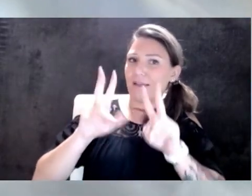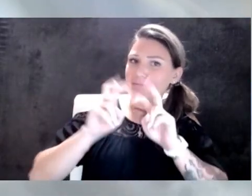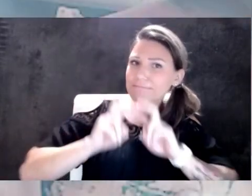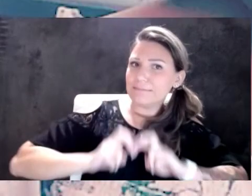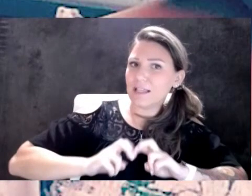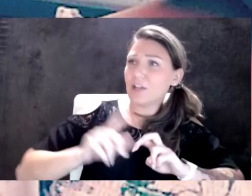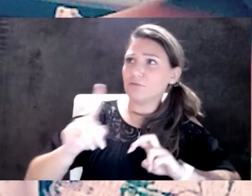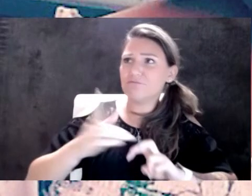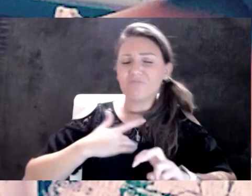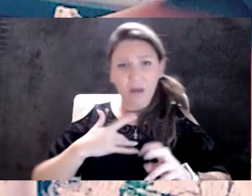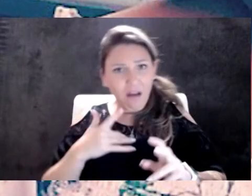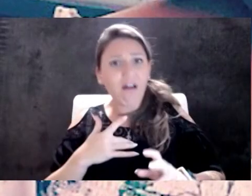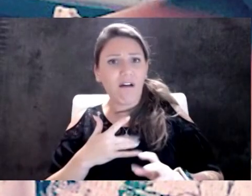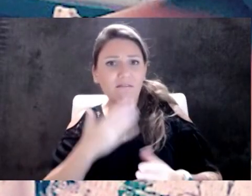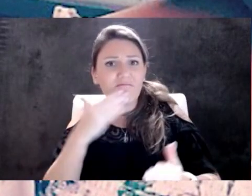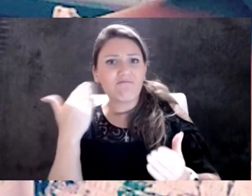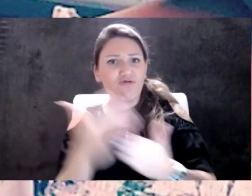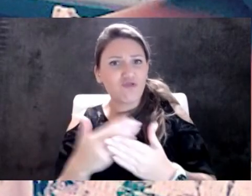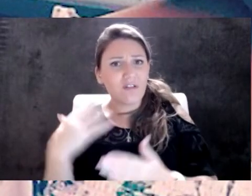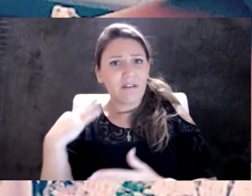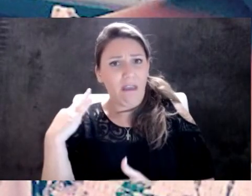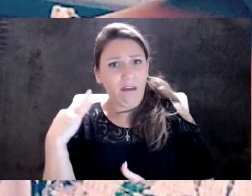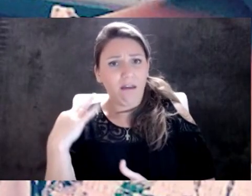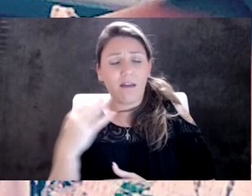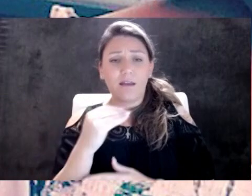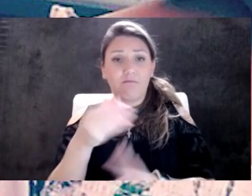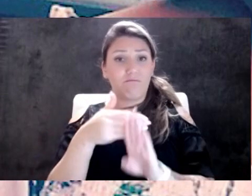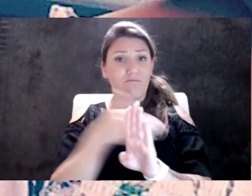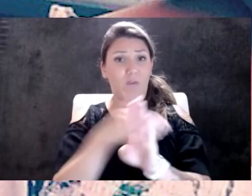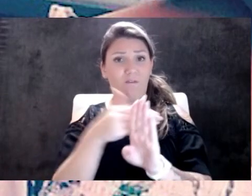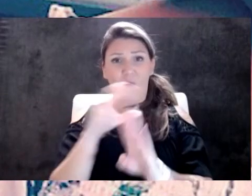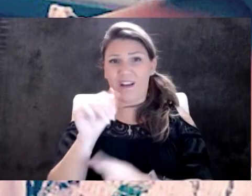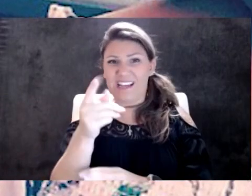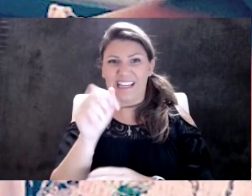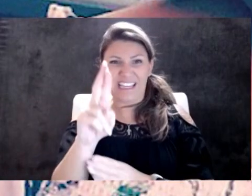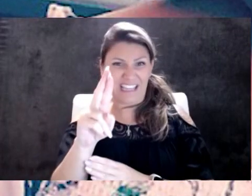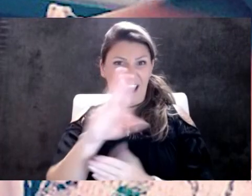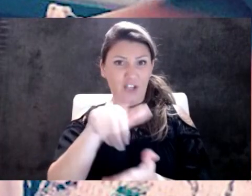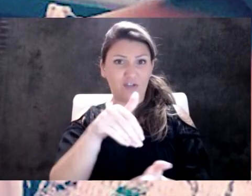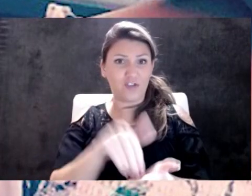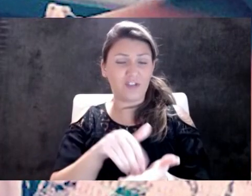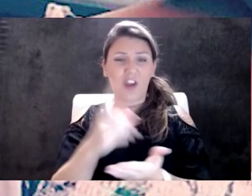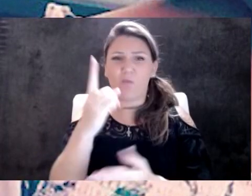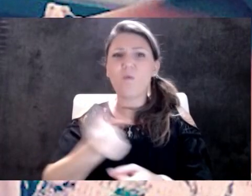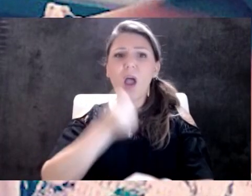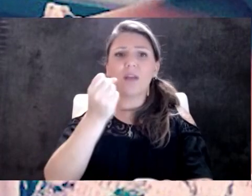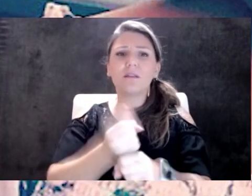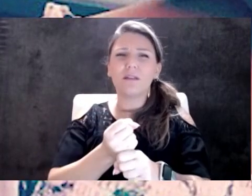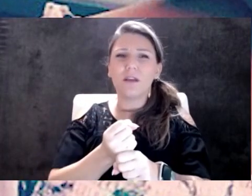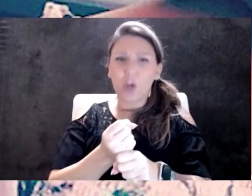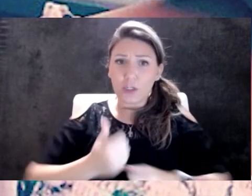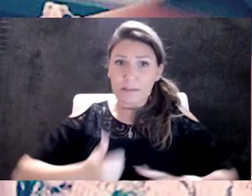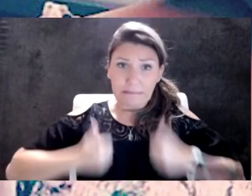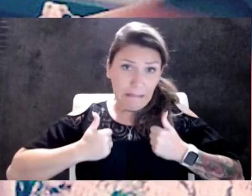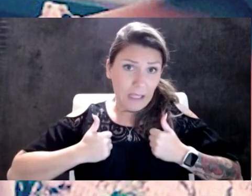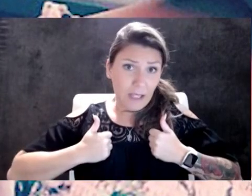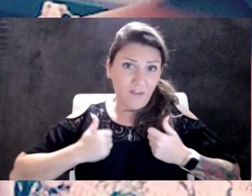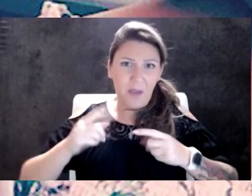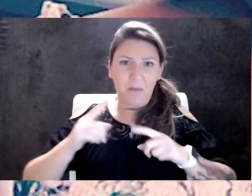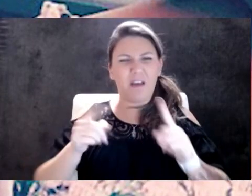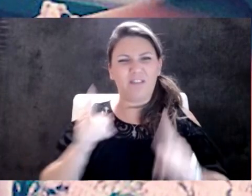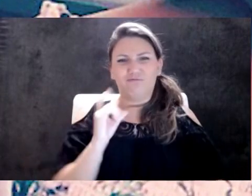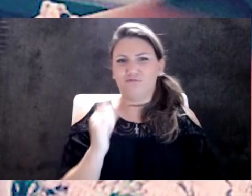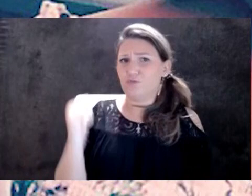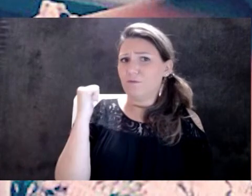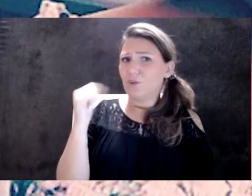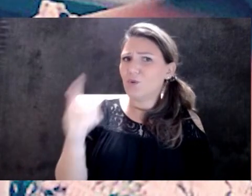candidate. Before coming to the Cancer Center, Vanessa was given about a year to live, but Dr. Sharma refused to put a timestamp on her, giving